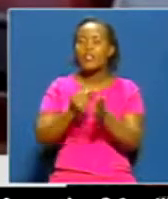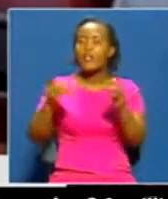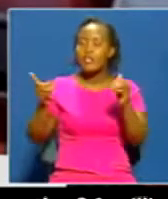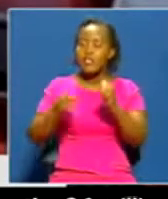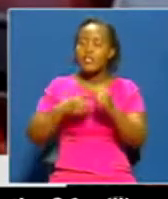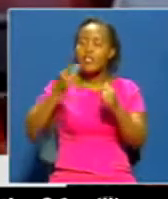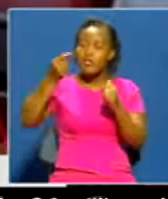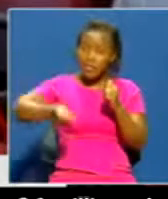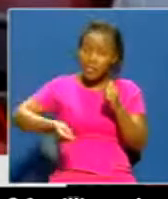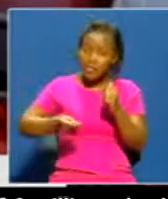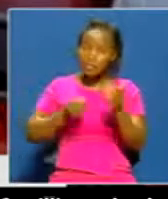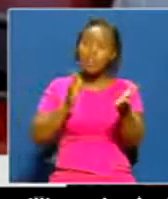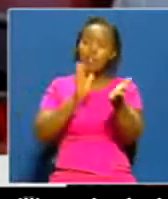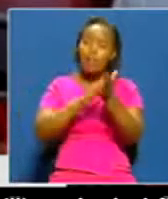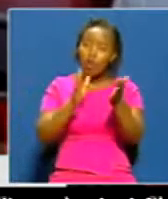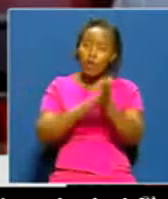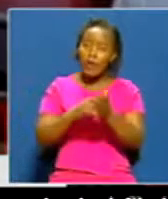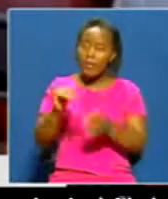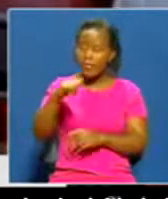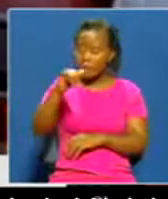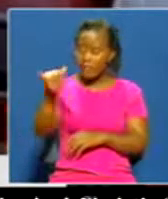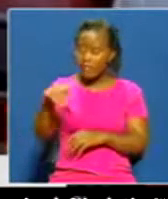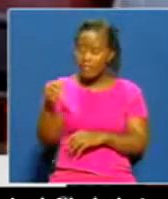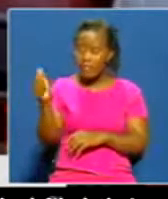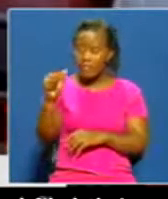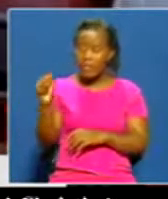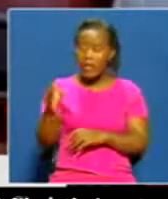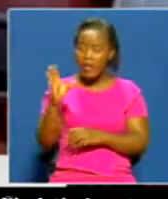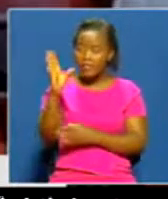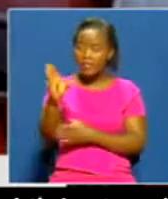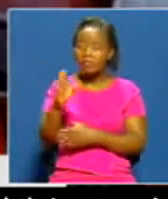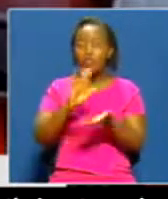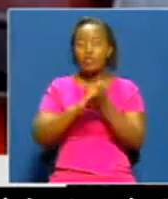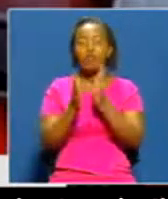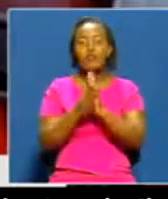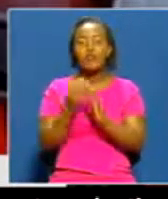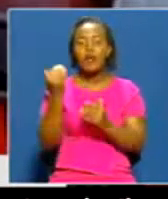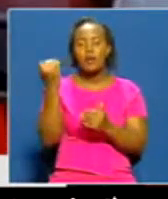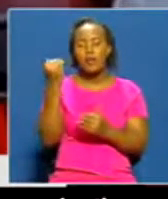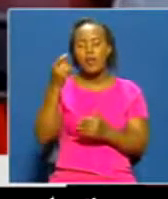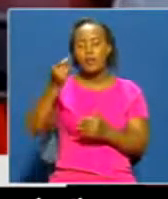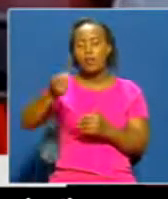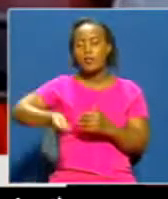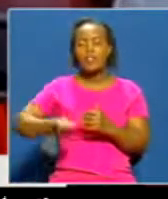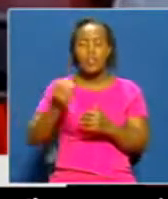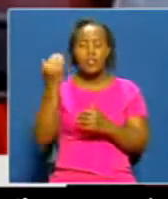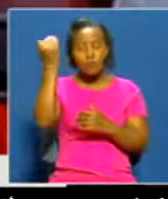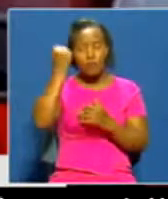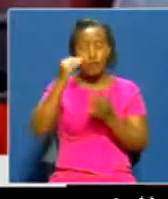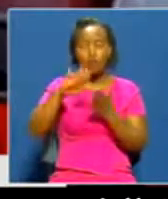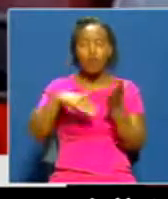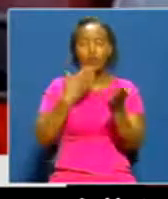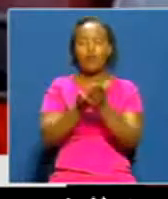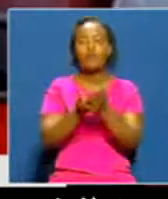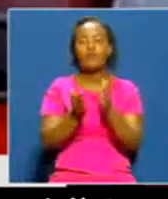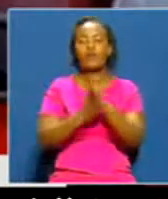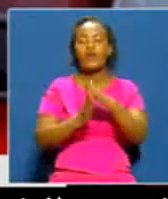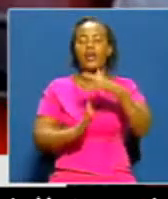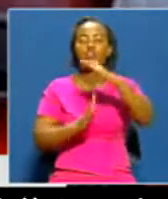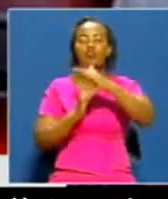by the Judicial Service Commission for appointment as judges to the Court of Appeal and the other superior courts. And